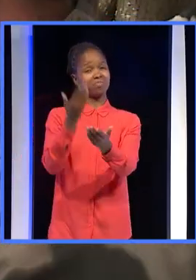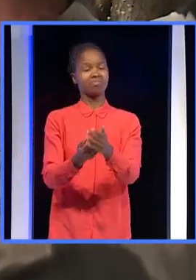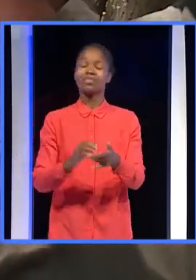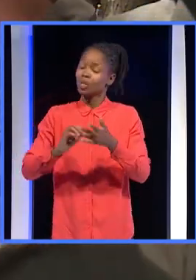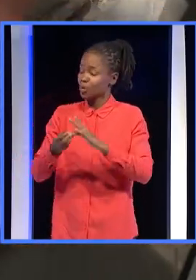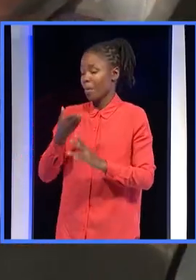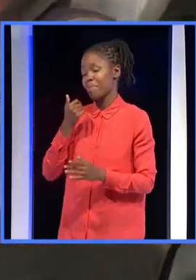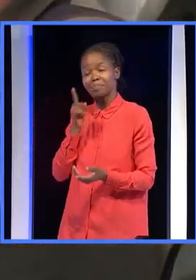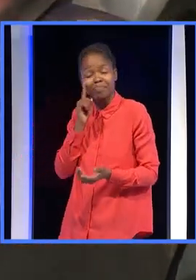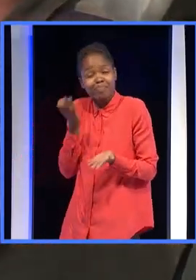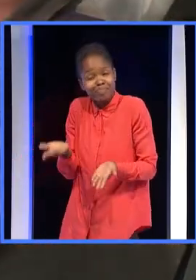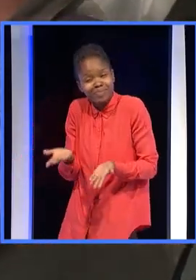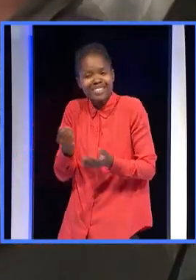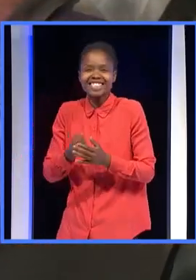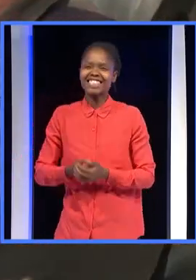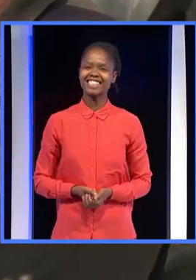try. Thank you.